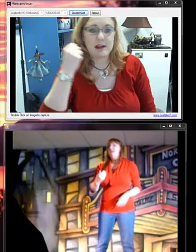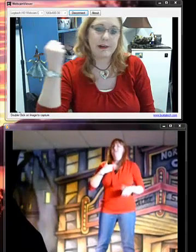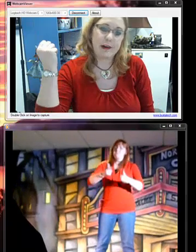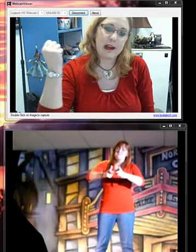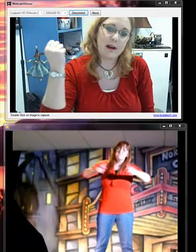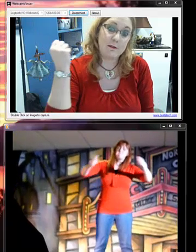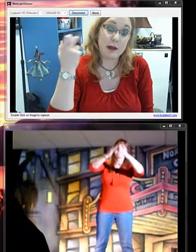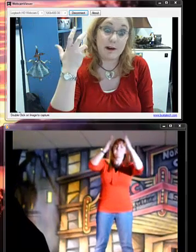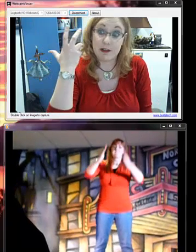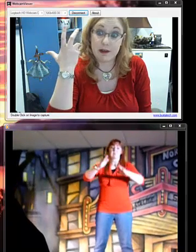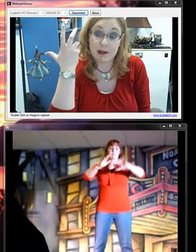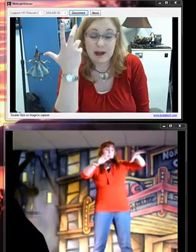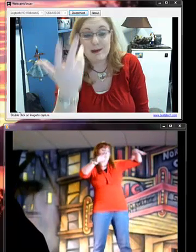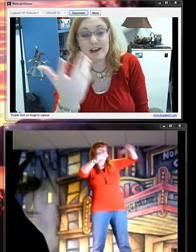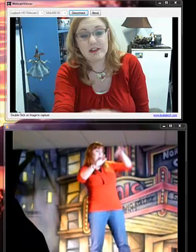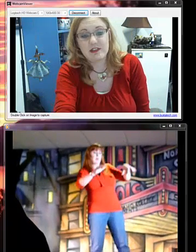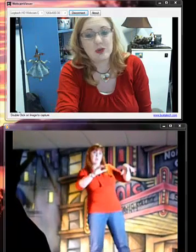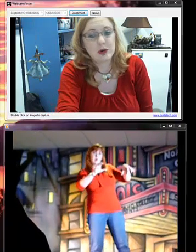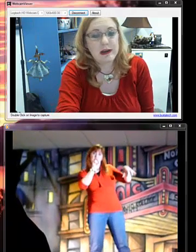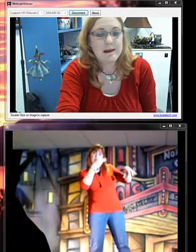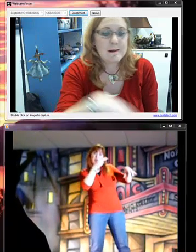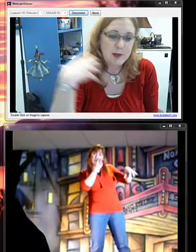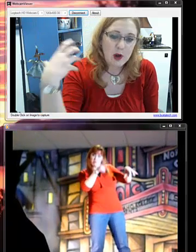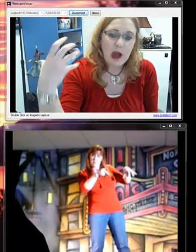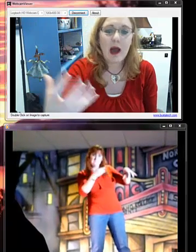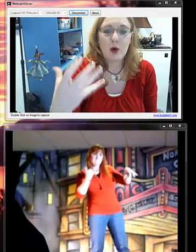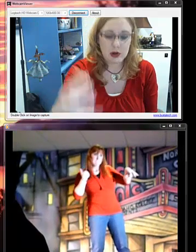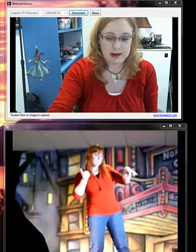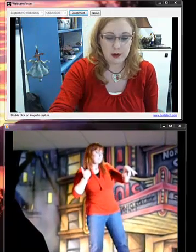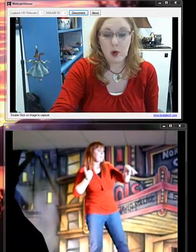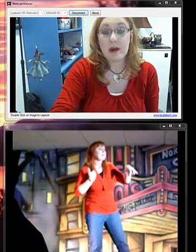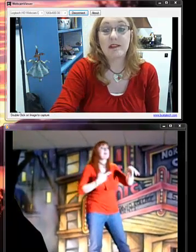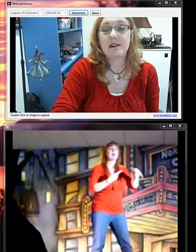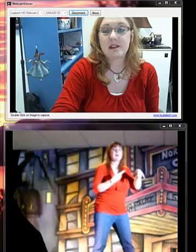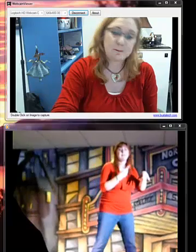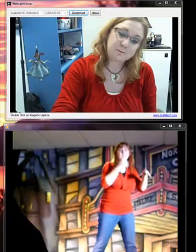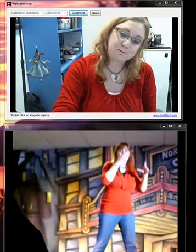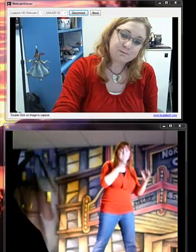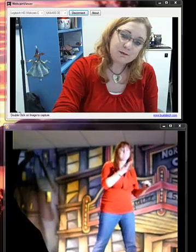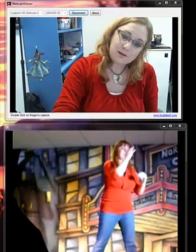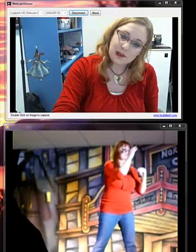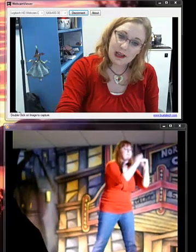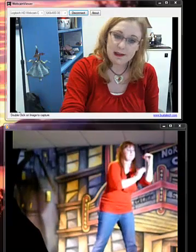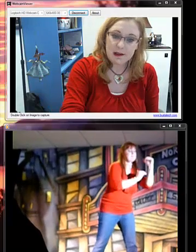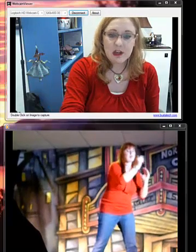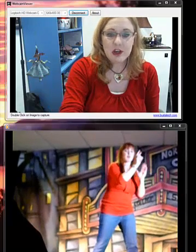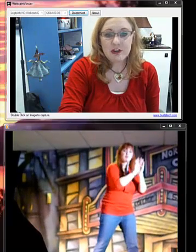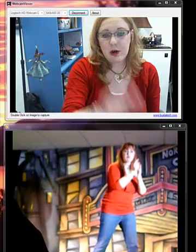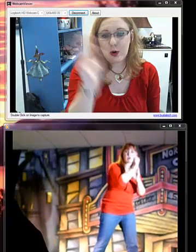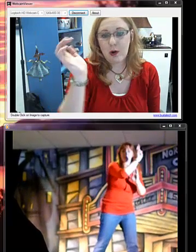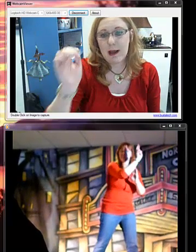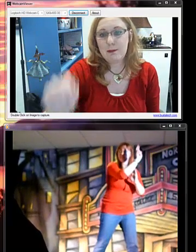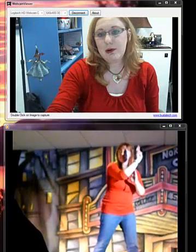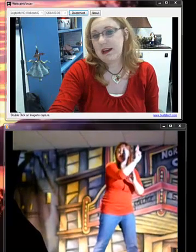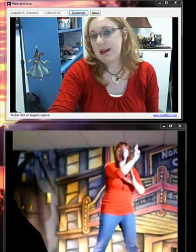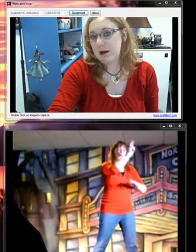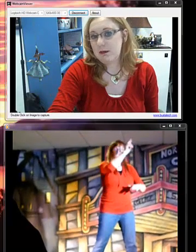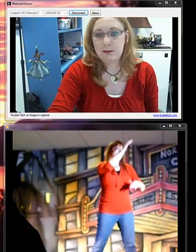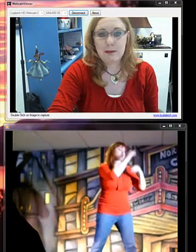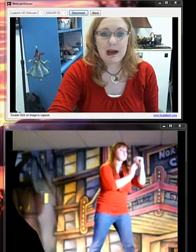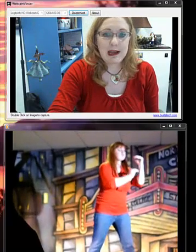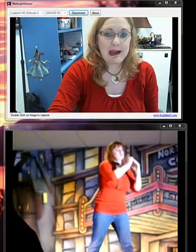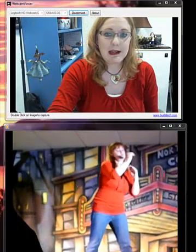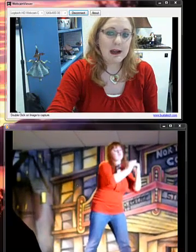the clarity of the climax of the story, how clear was it? Okay, so I put